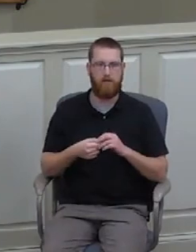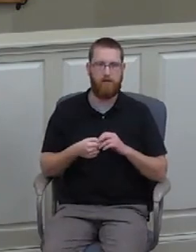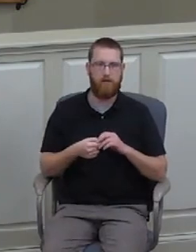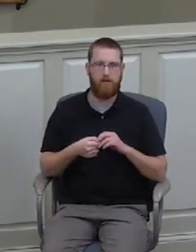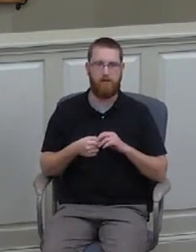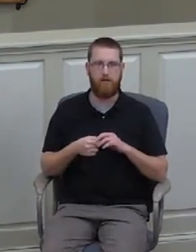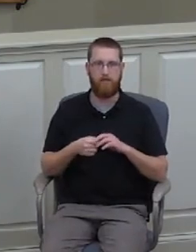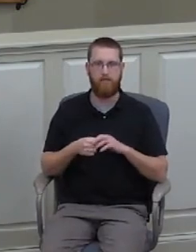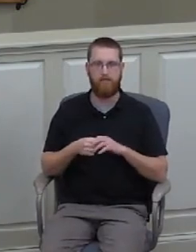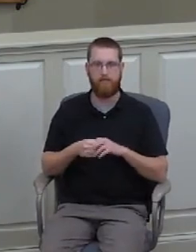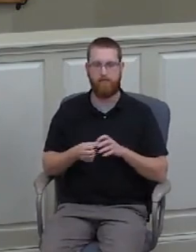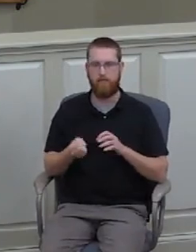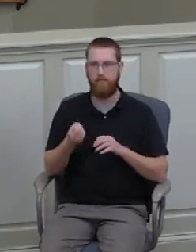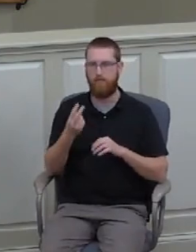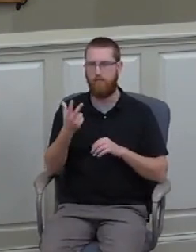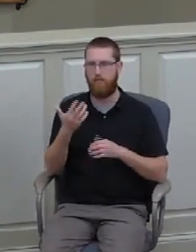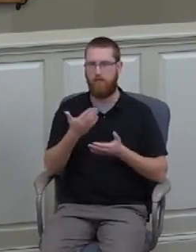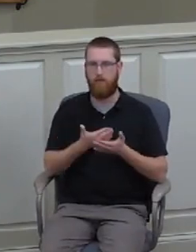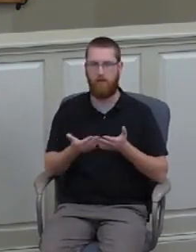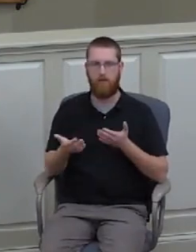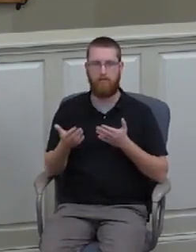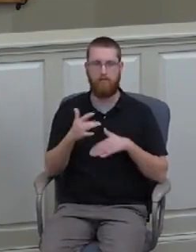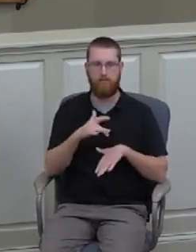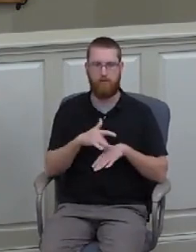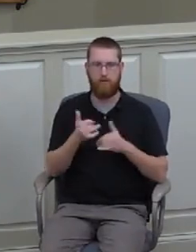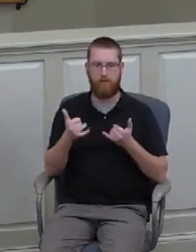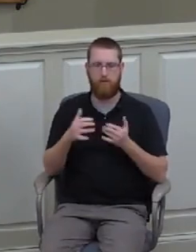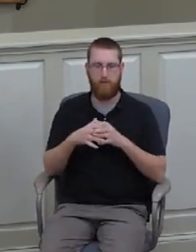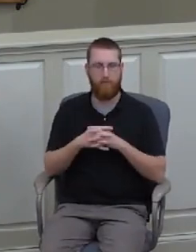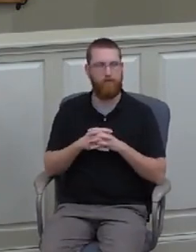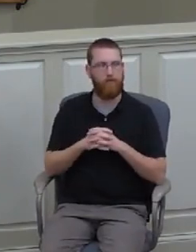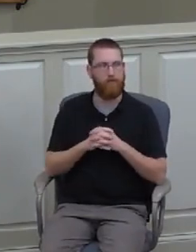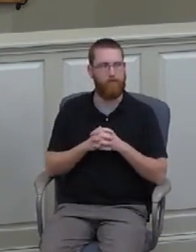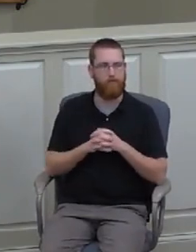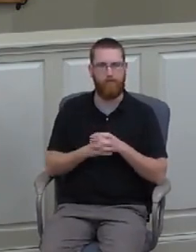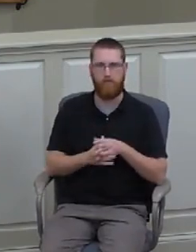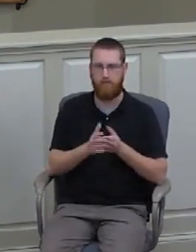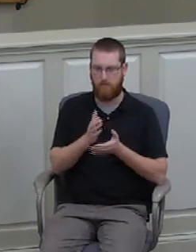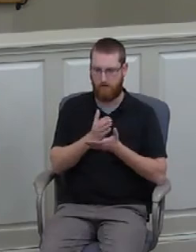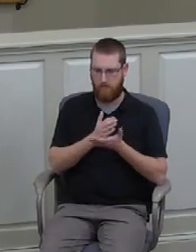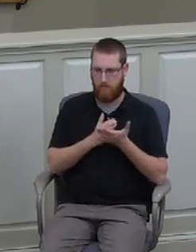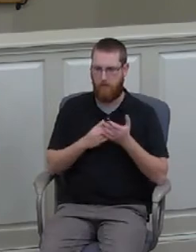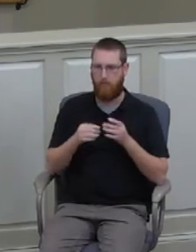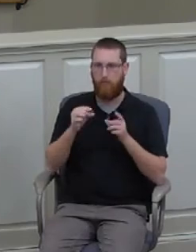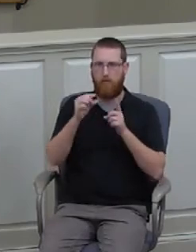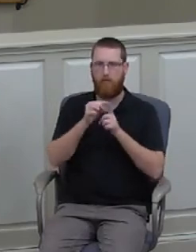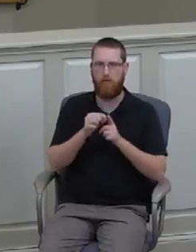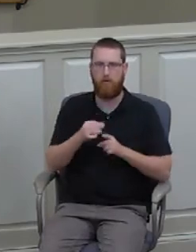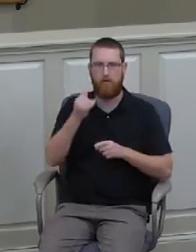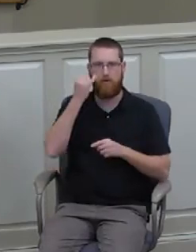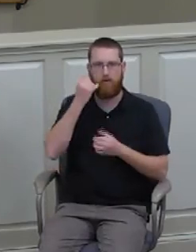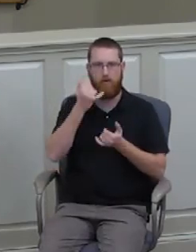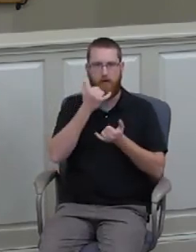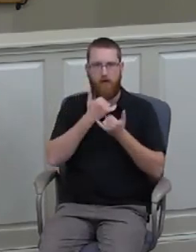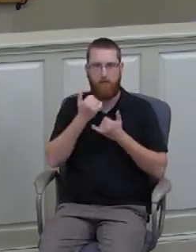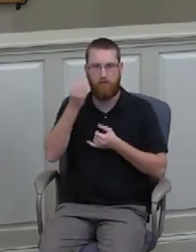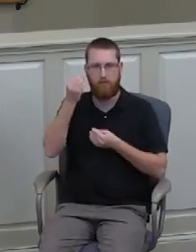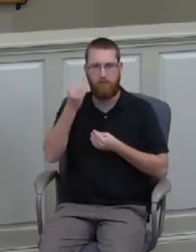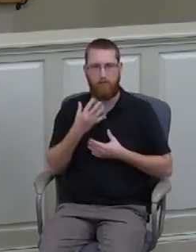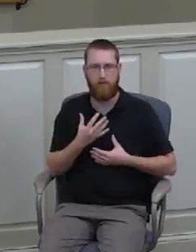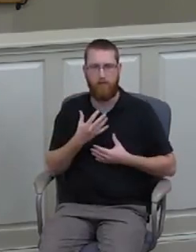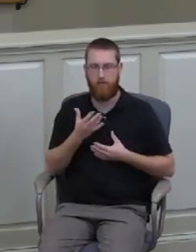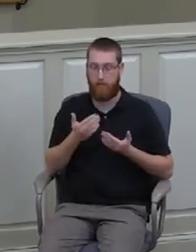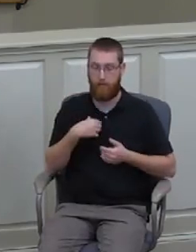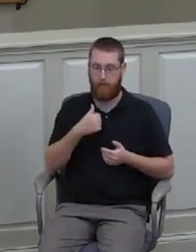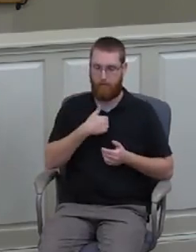Couple of things here I want to go over, and there's a couple of words in here that maybe if they're errors you can correct it, or maybe it's